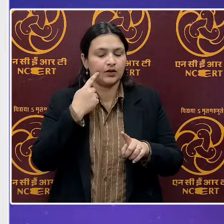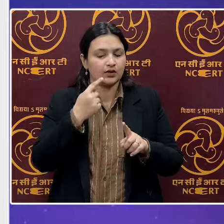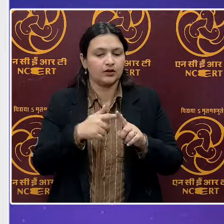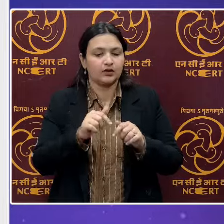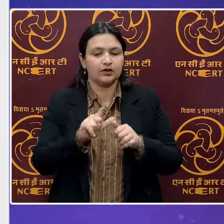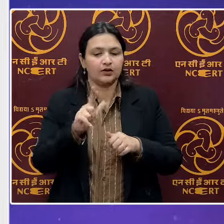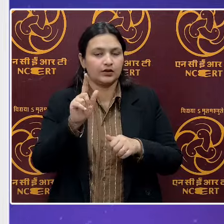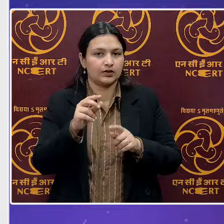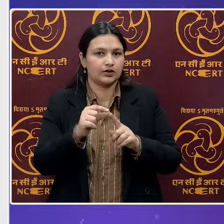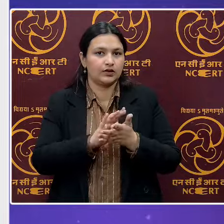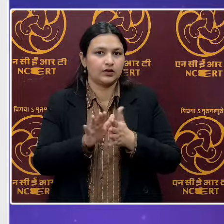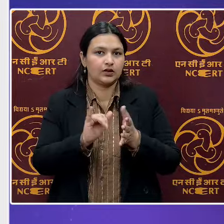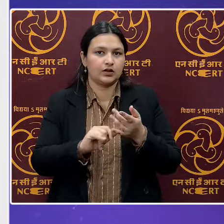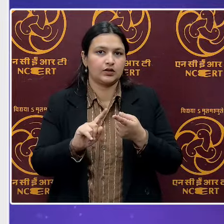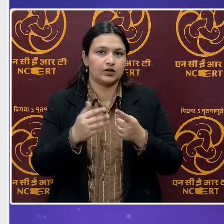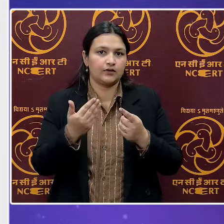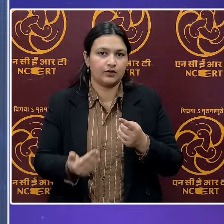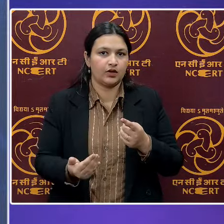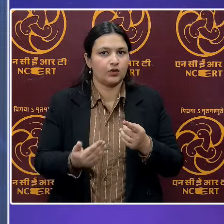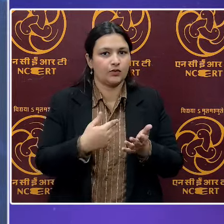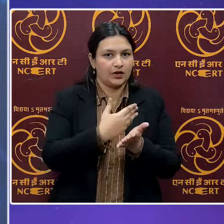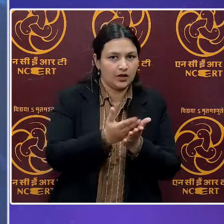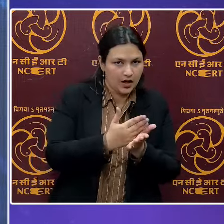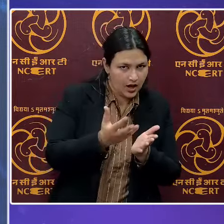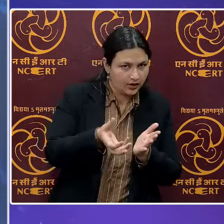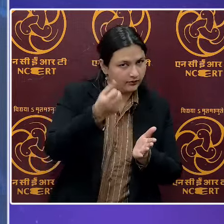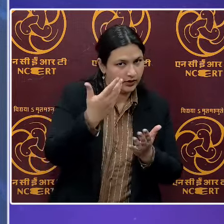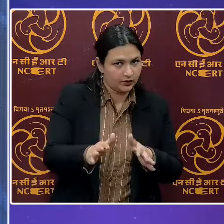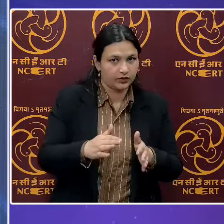velocity omega, you know amplitude. Now you have